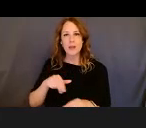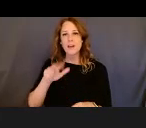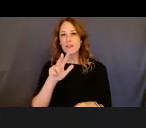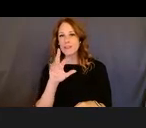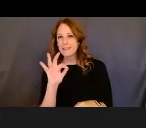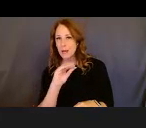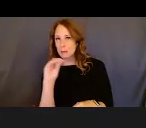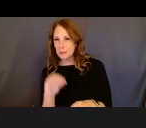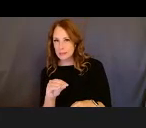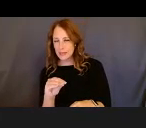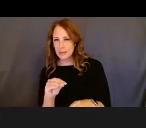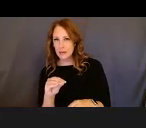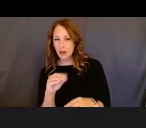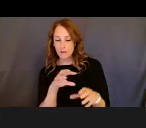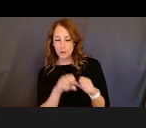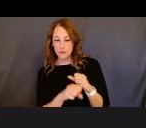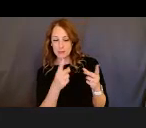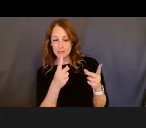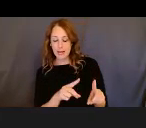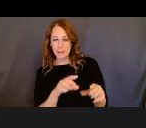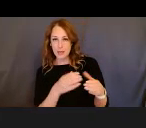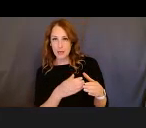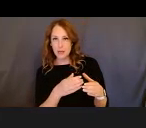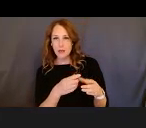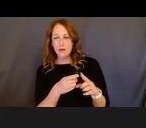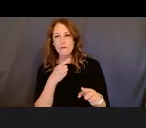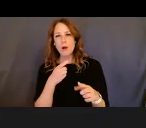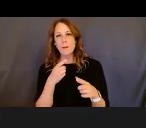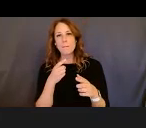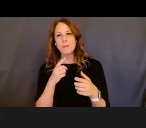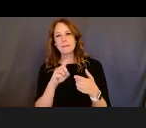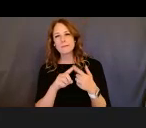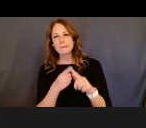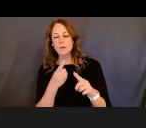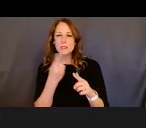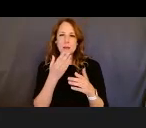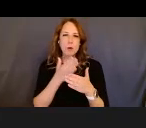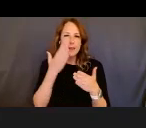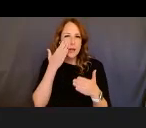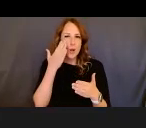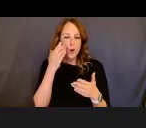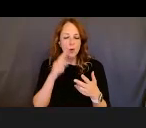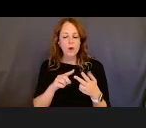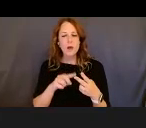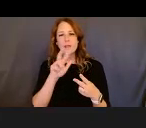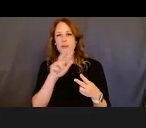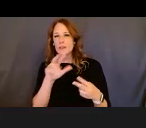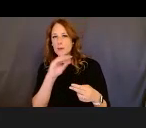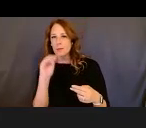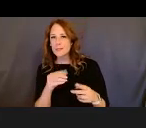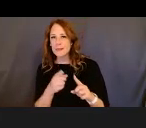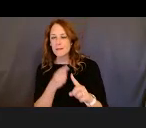39% of those rapes are committed by an acquaintance, and 33% of those rapes are